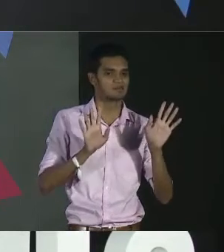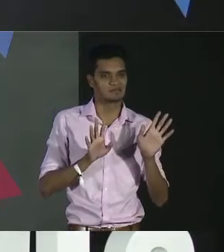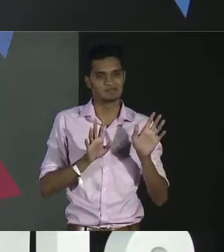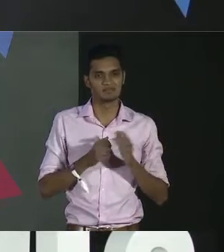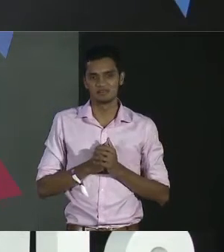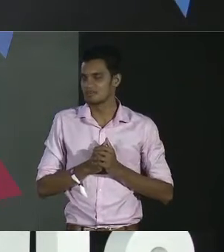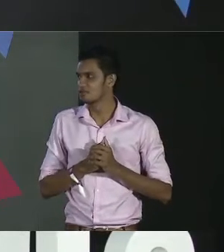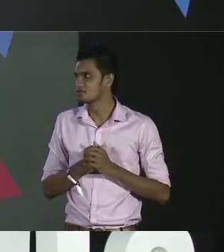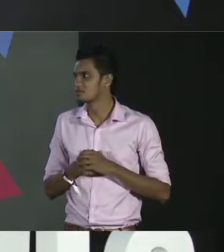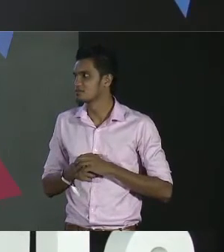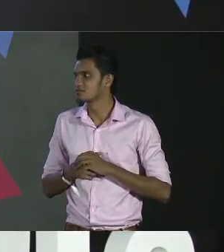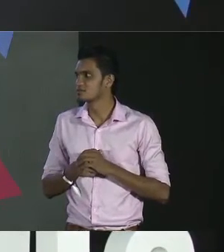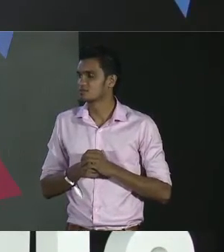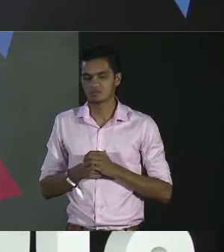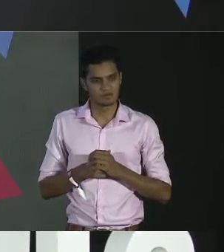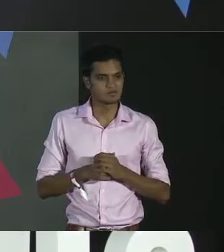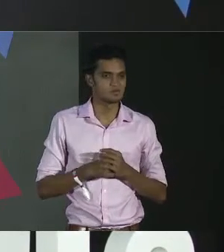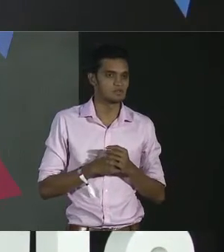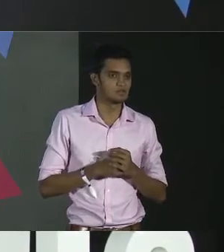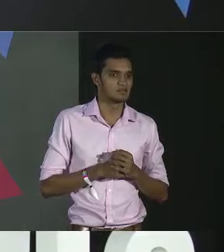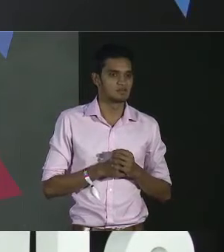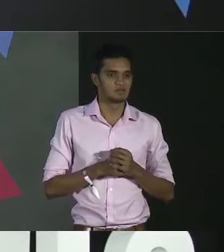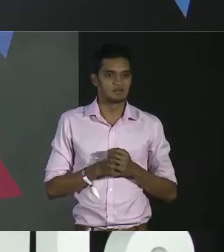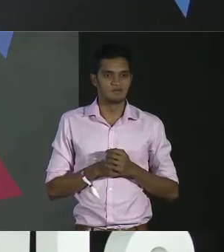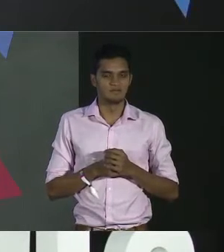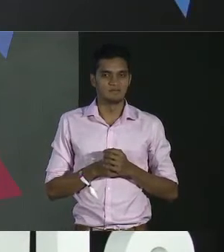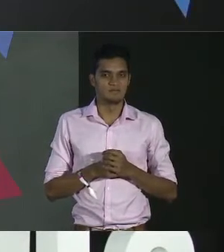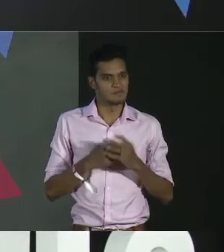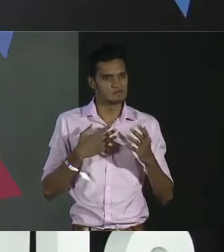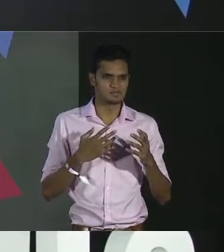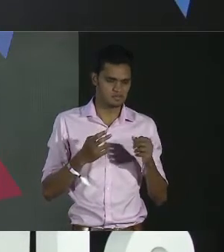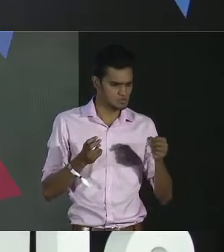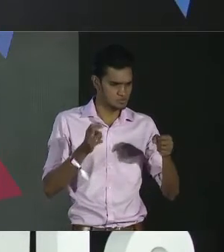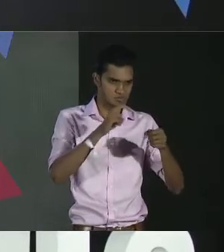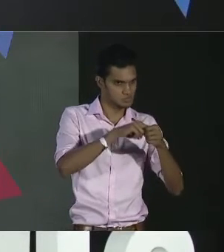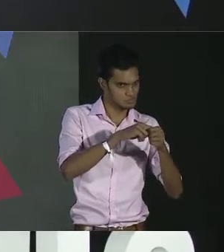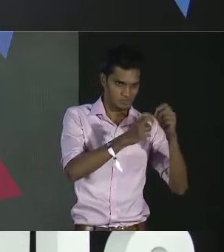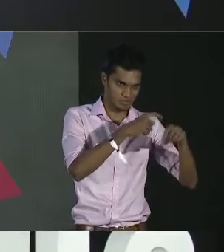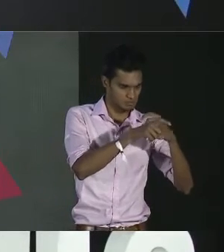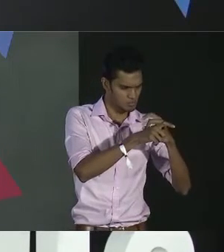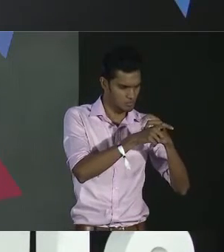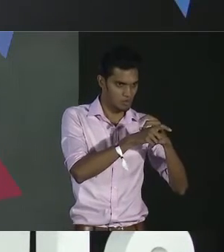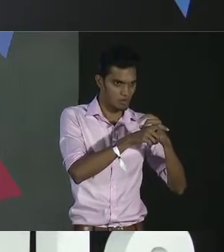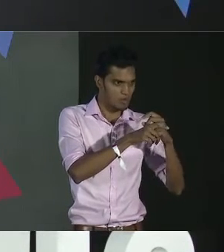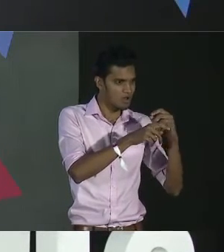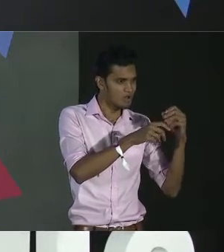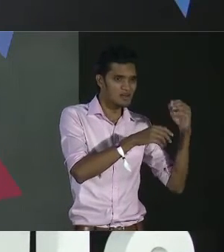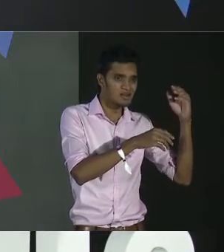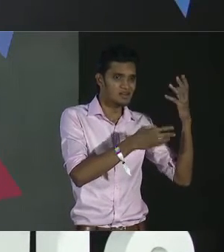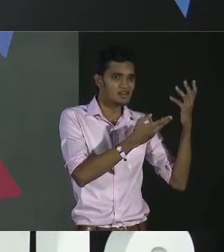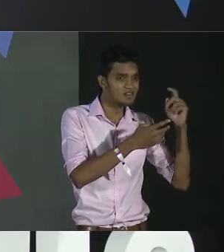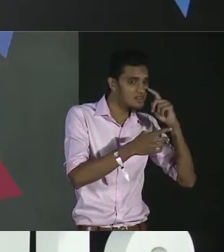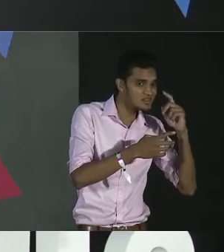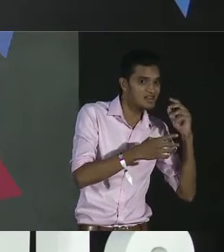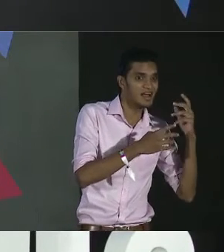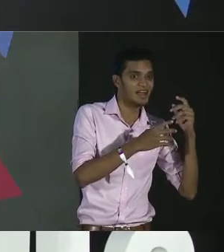into consideration to make my return easy. When I got back, no one treated me any differently. Even the guys that I played